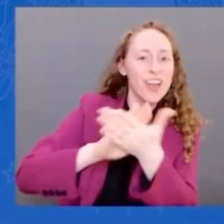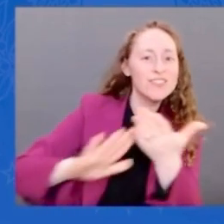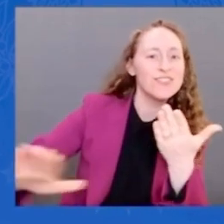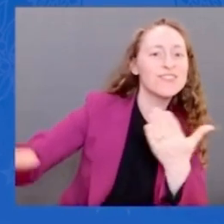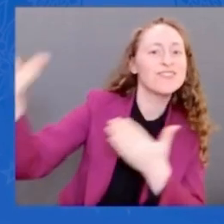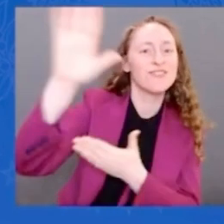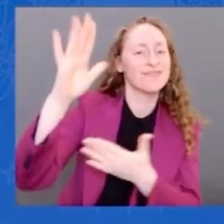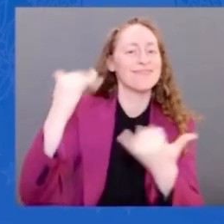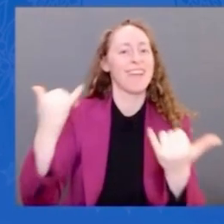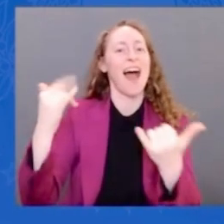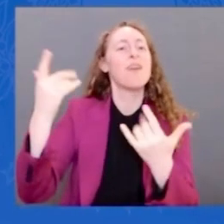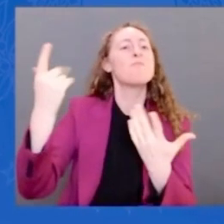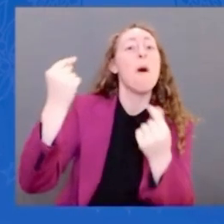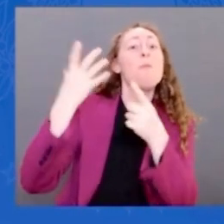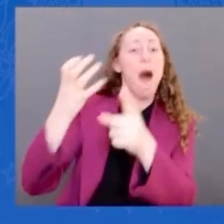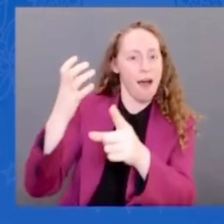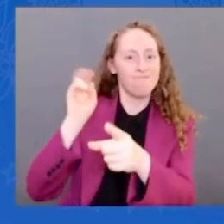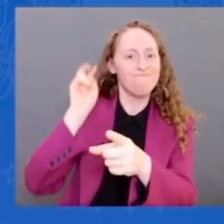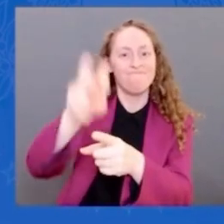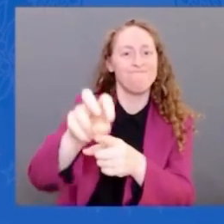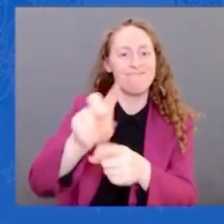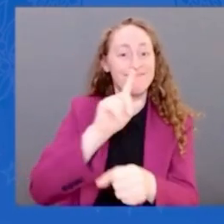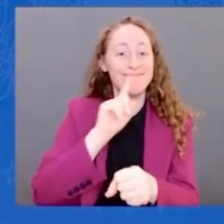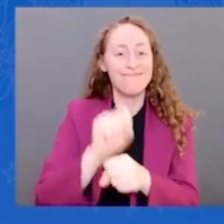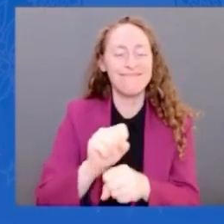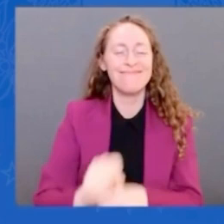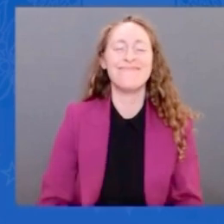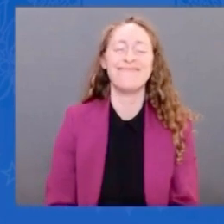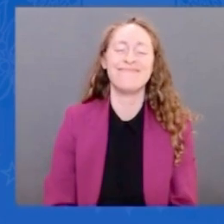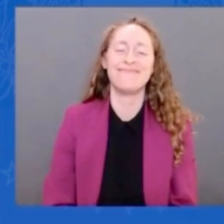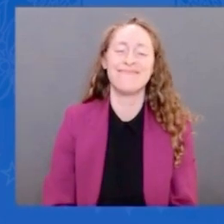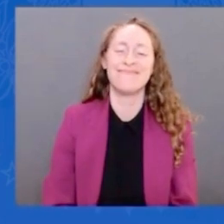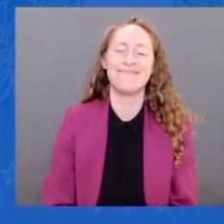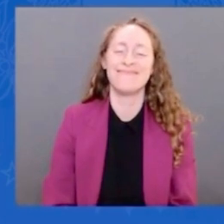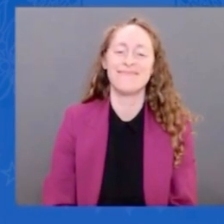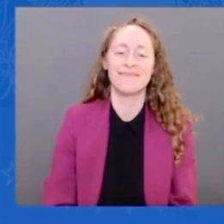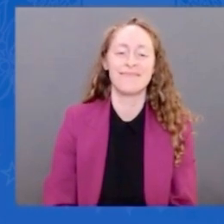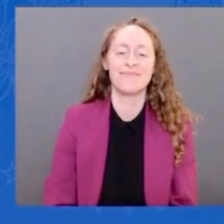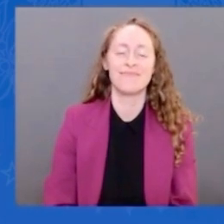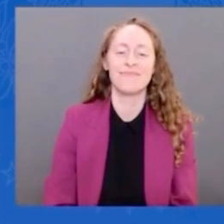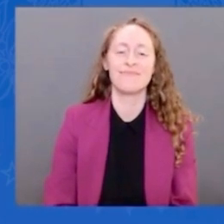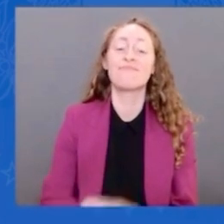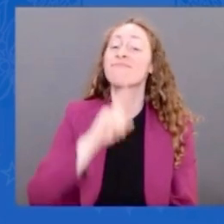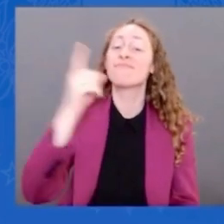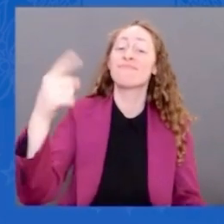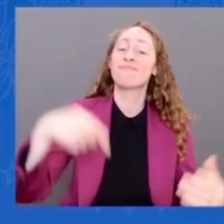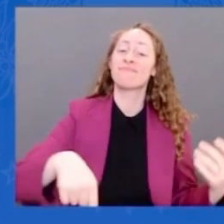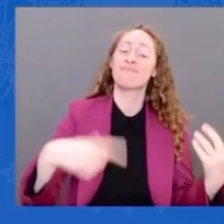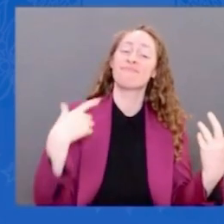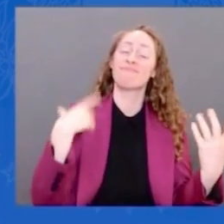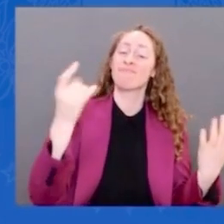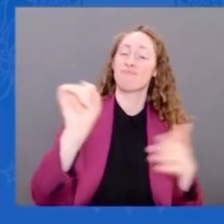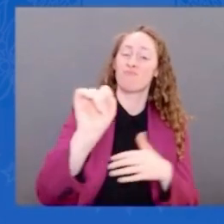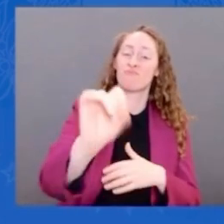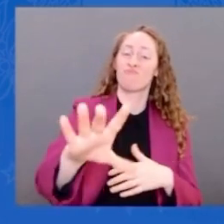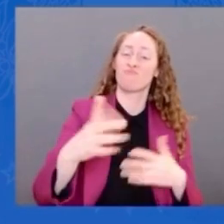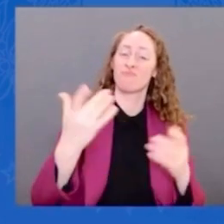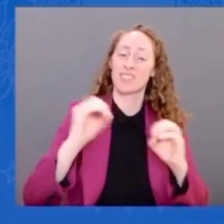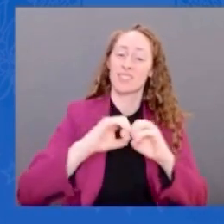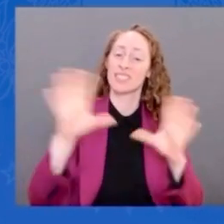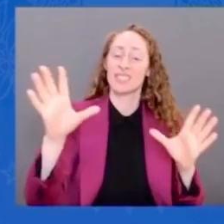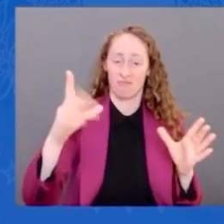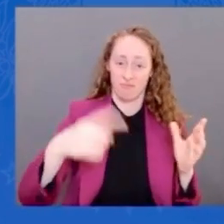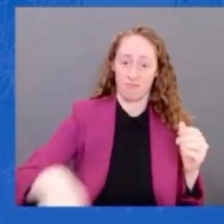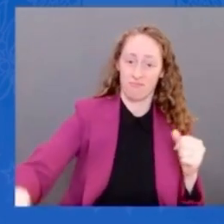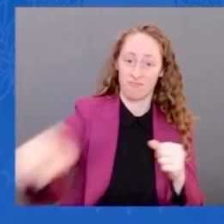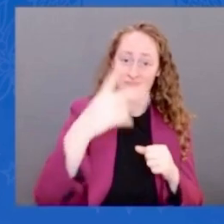So the point, of course, is that when we connect people with high-speed internet, we connect them with opportunity. The